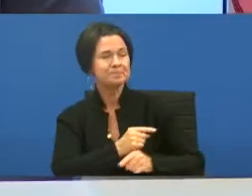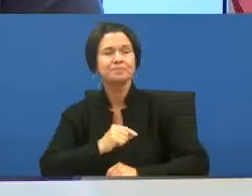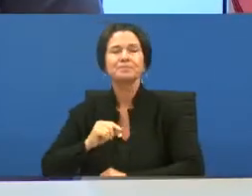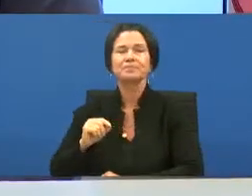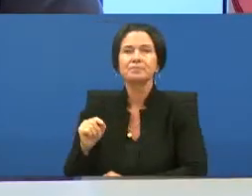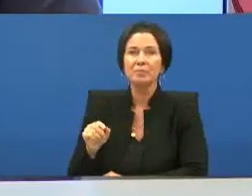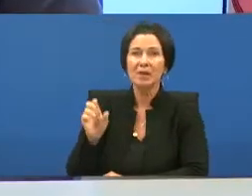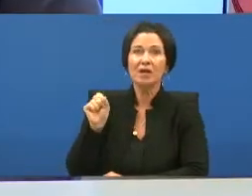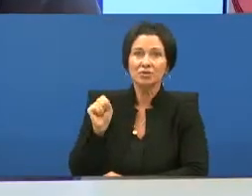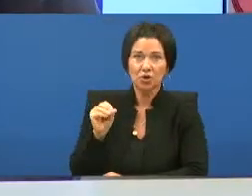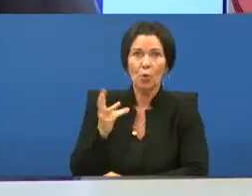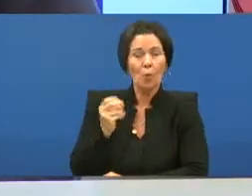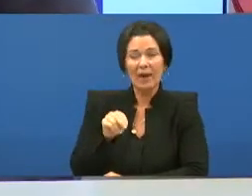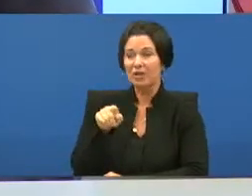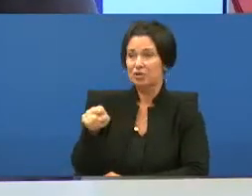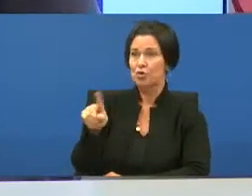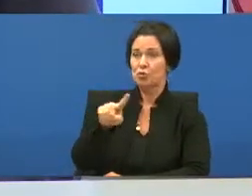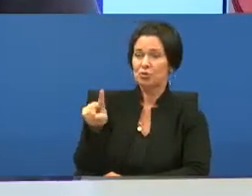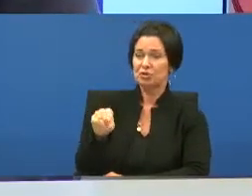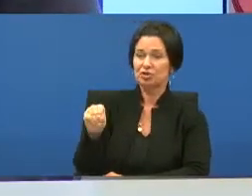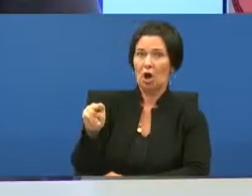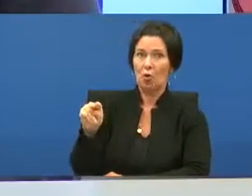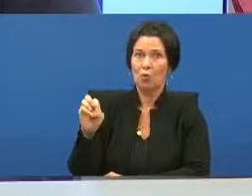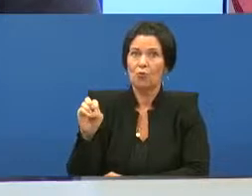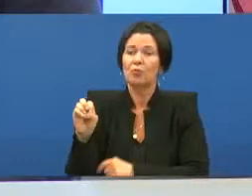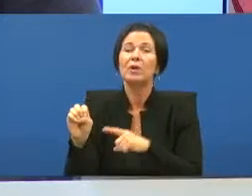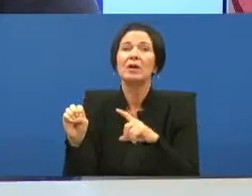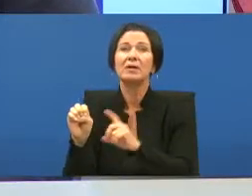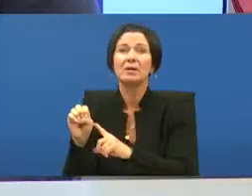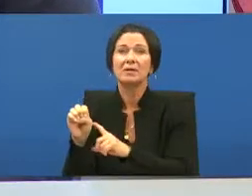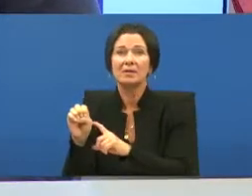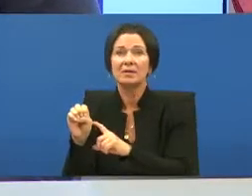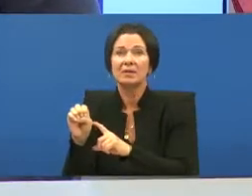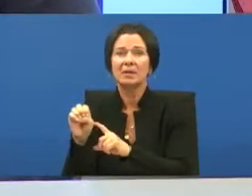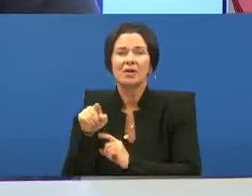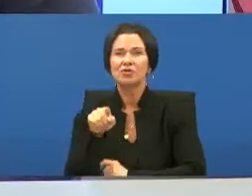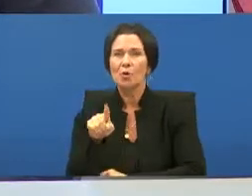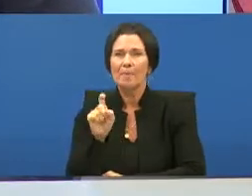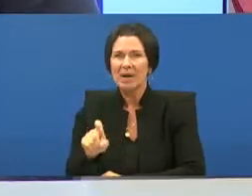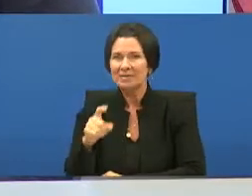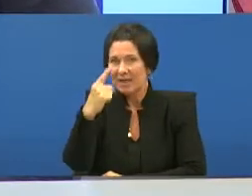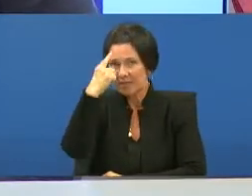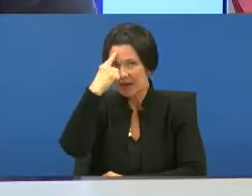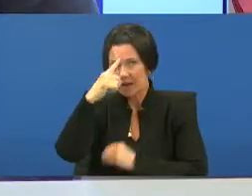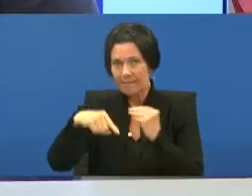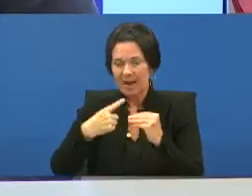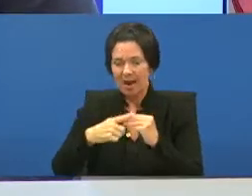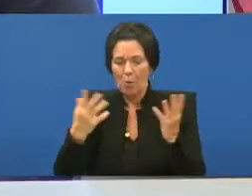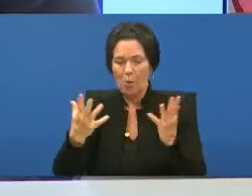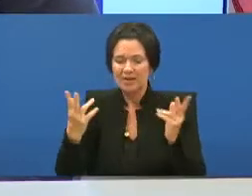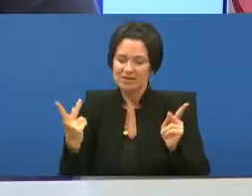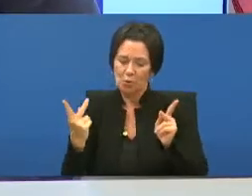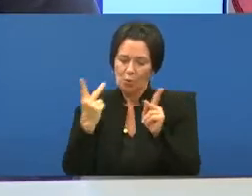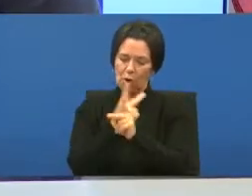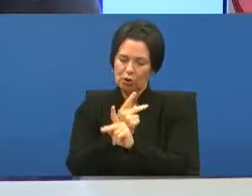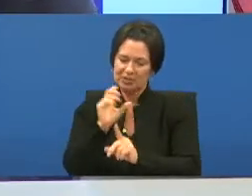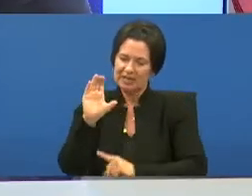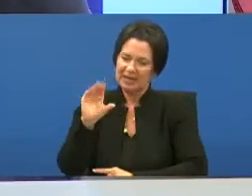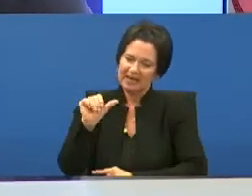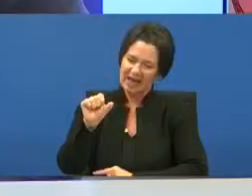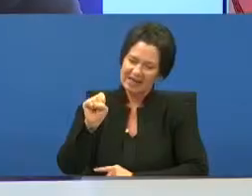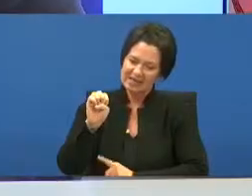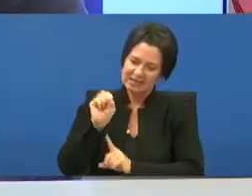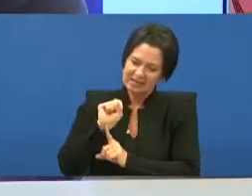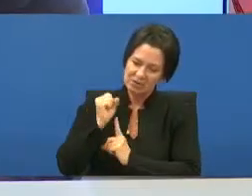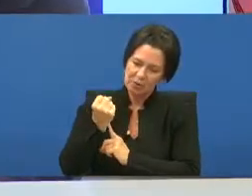So when you do zoning, you need to always think about what's the worst case scenario or the